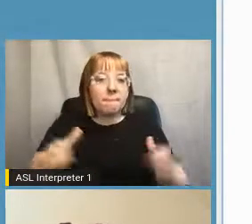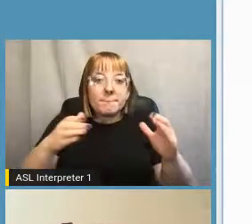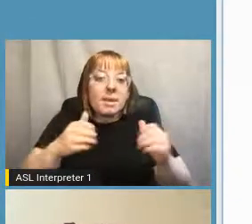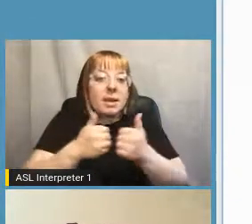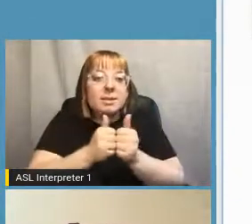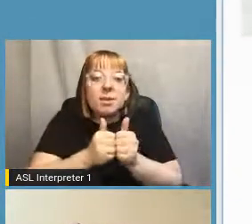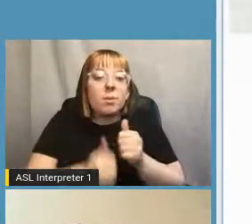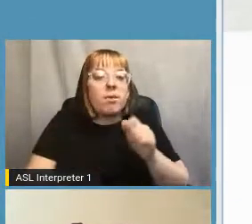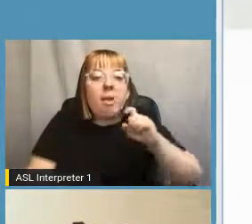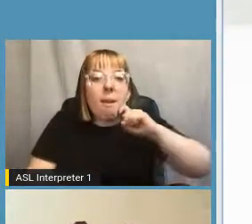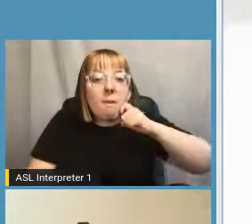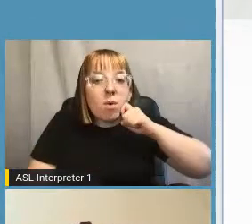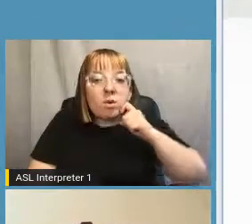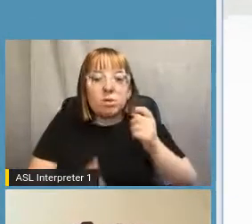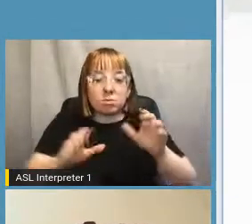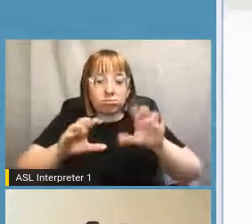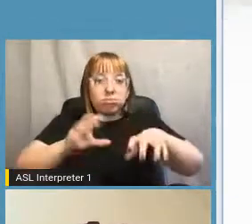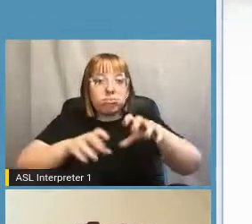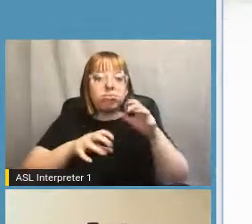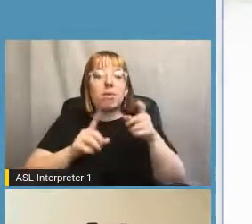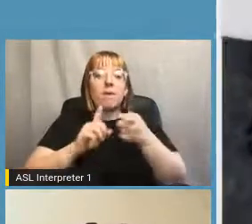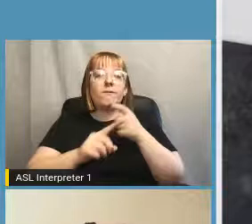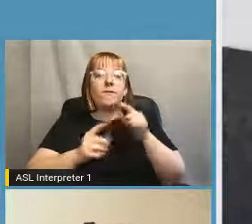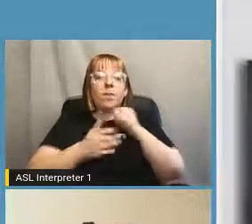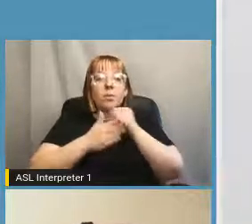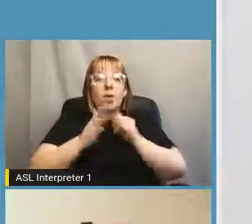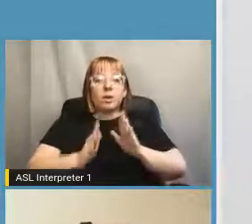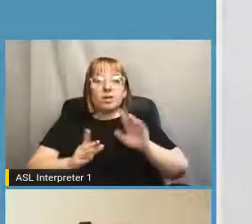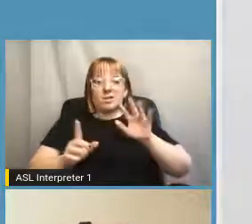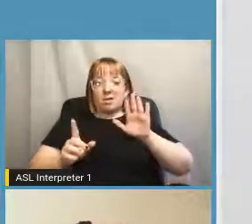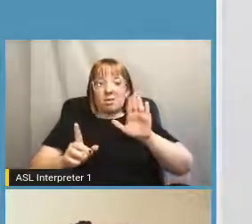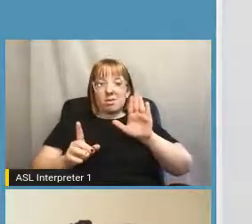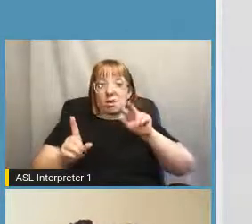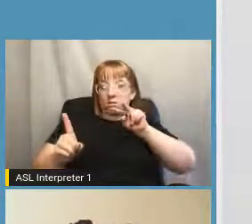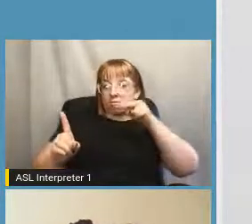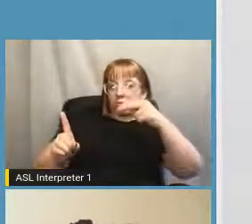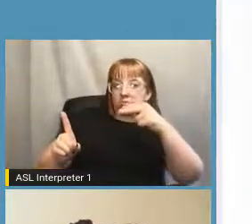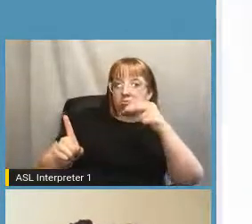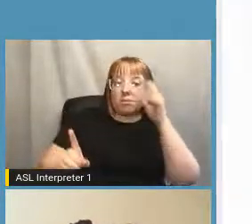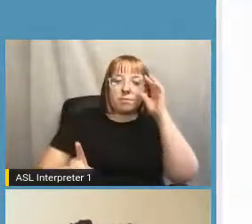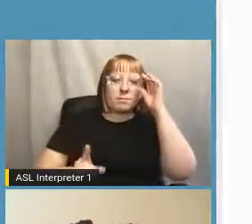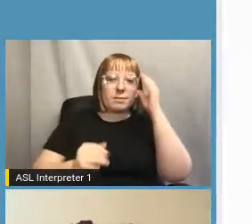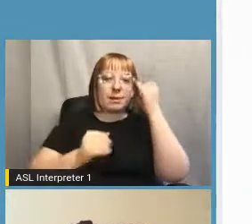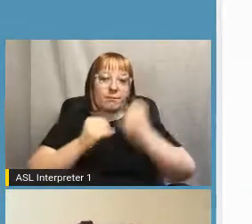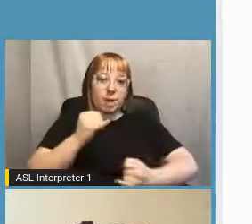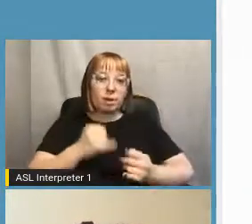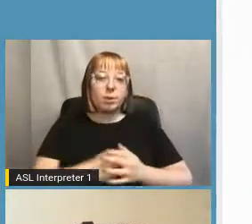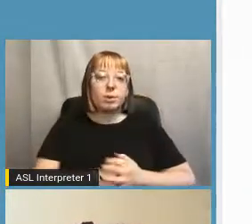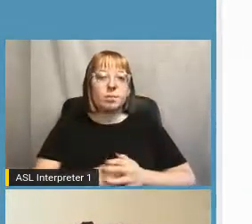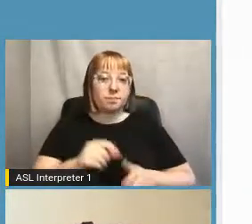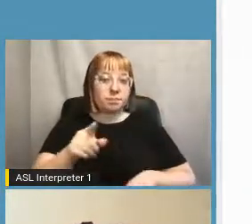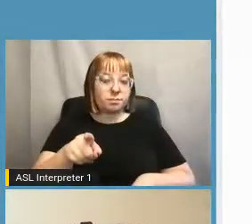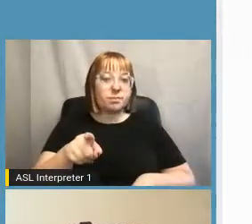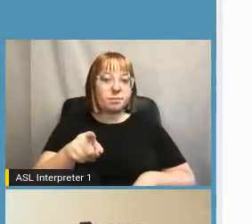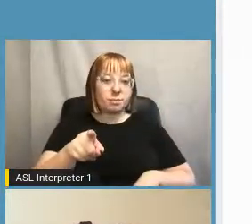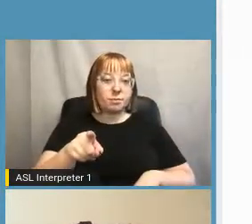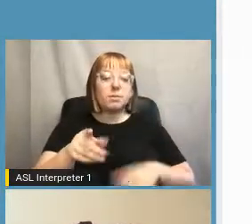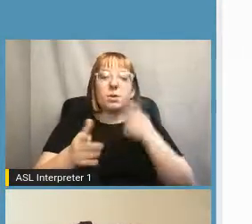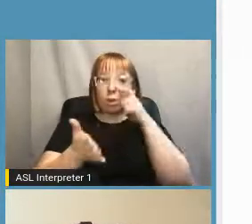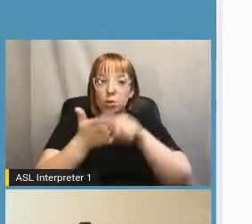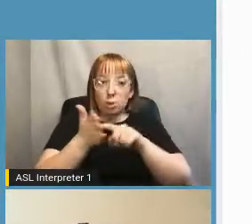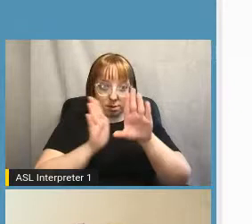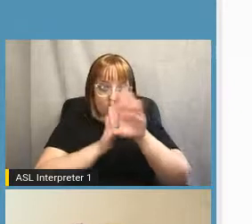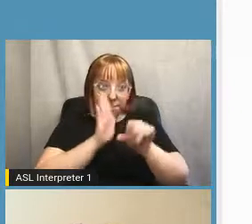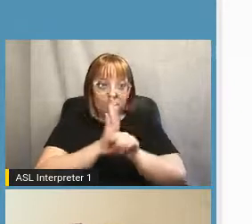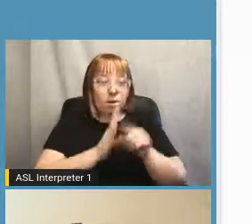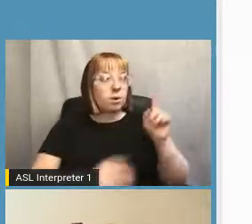apples, but from the artist's point of view. And this last one, notice in the